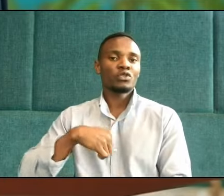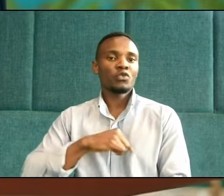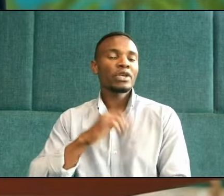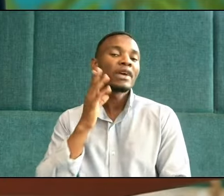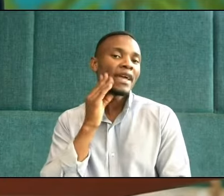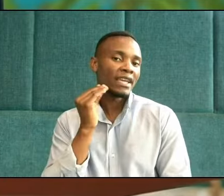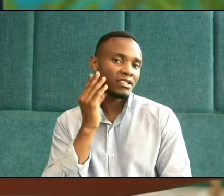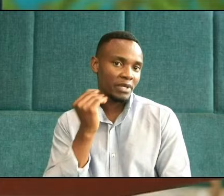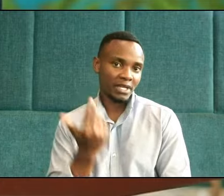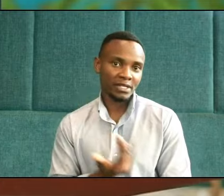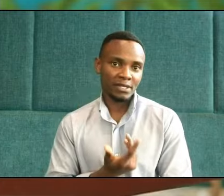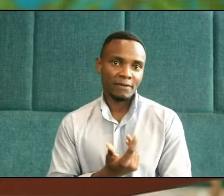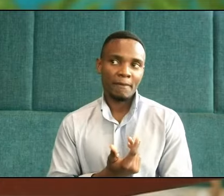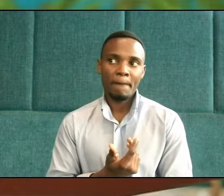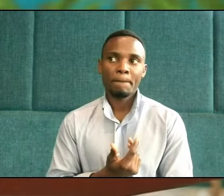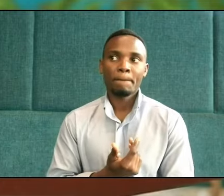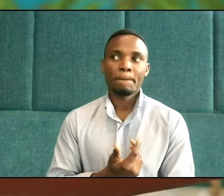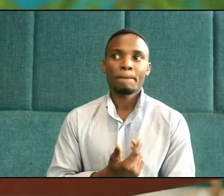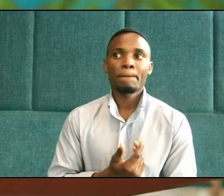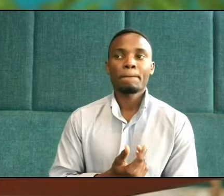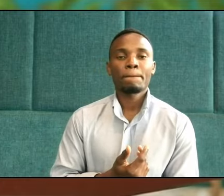wise man said this: